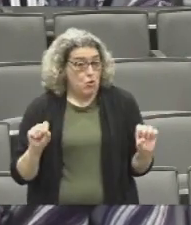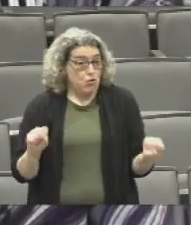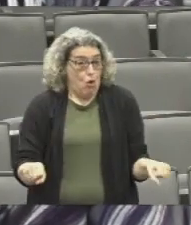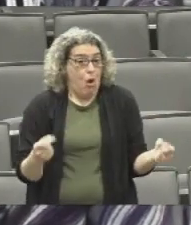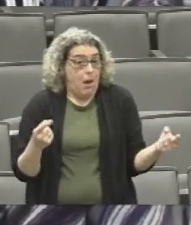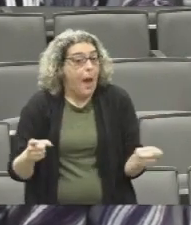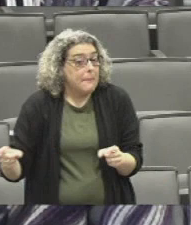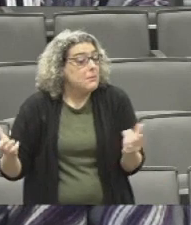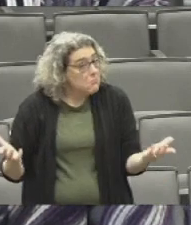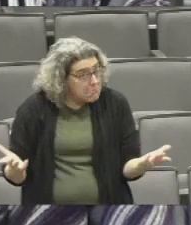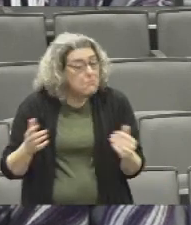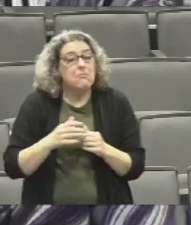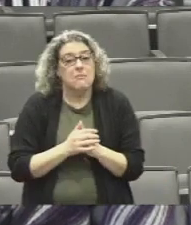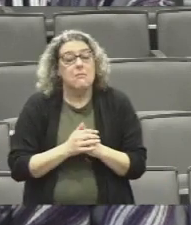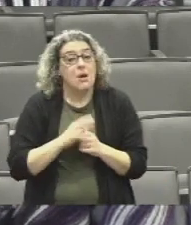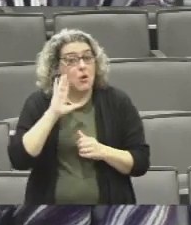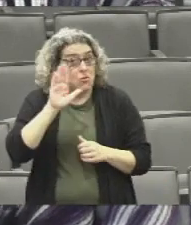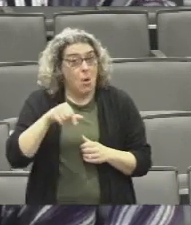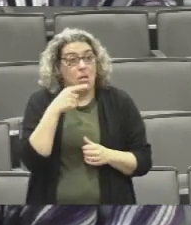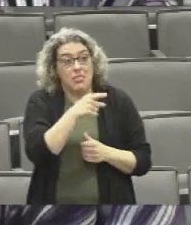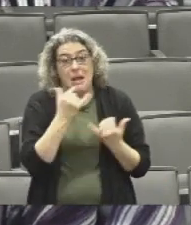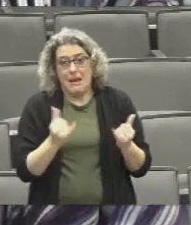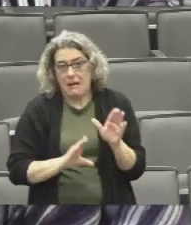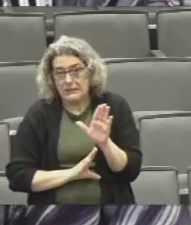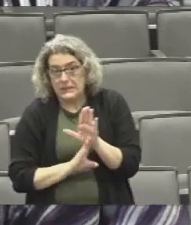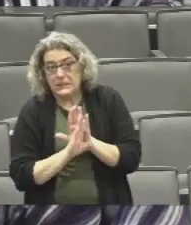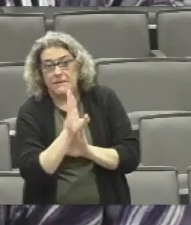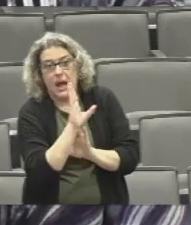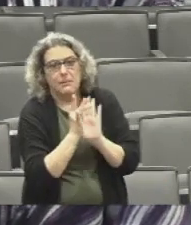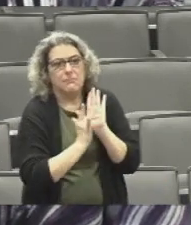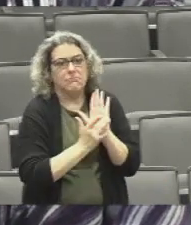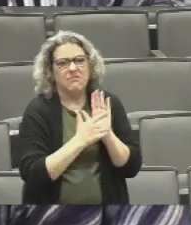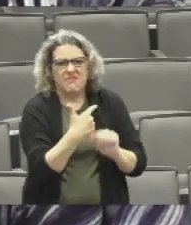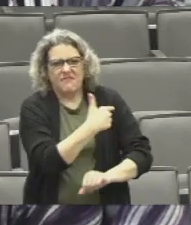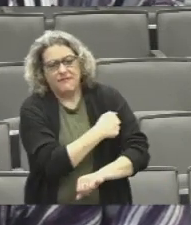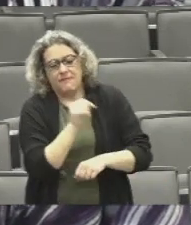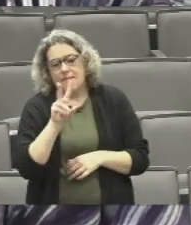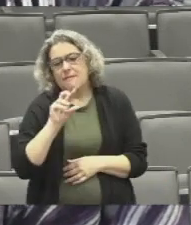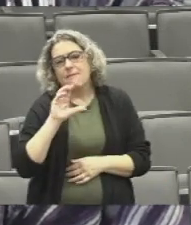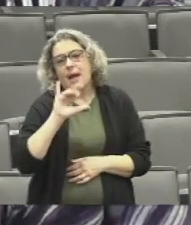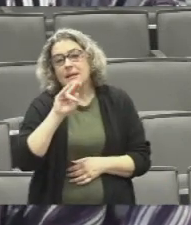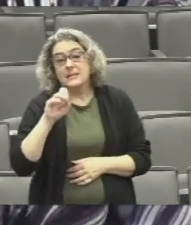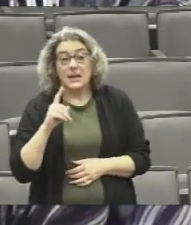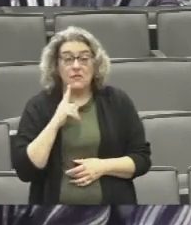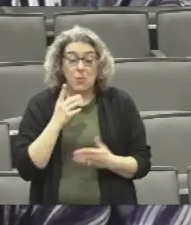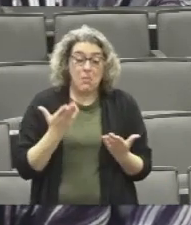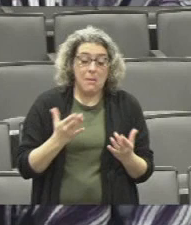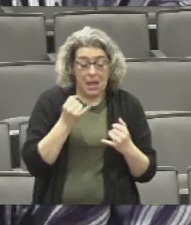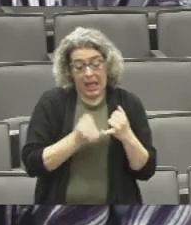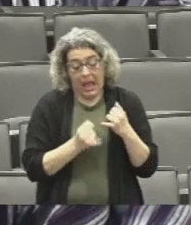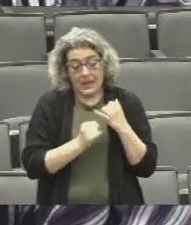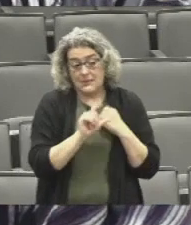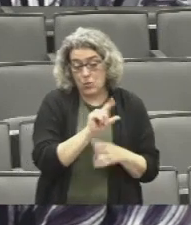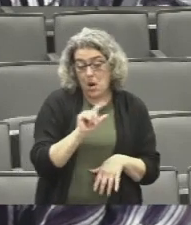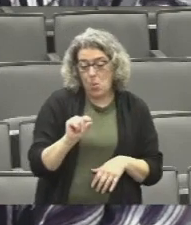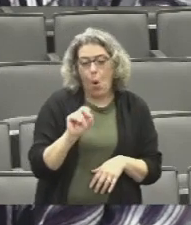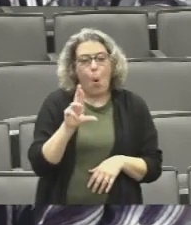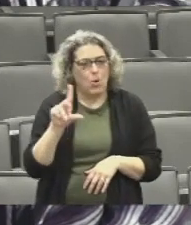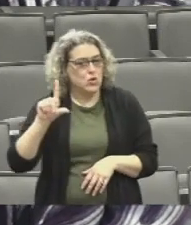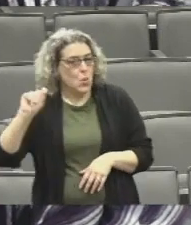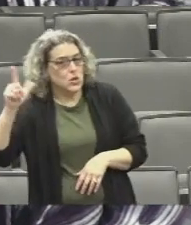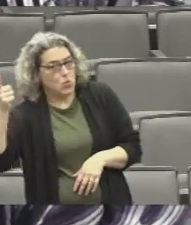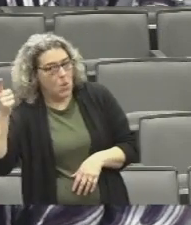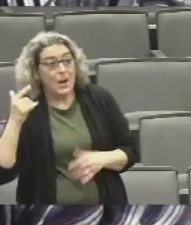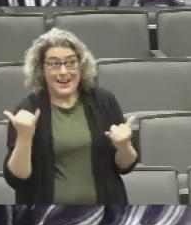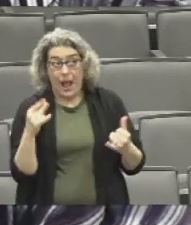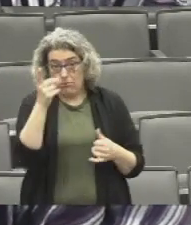is being developed later this year or actually at the beginning of next year. So that is going on